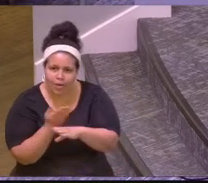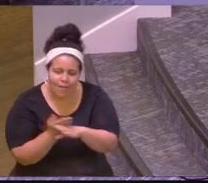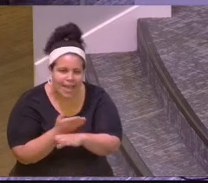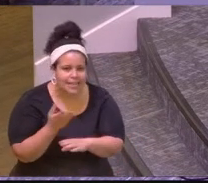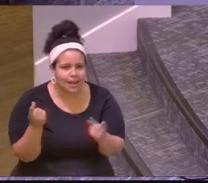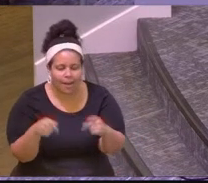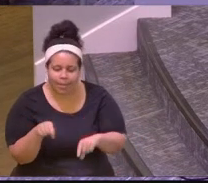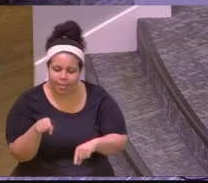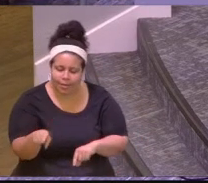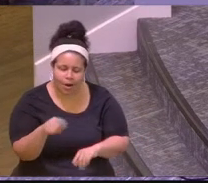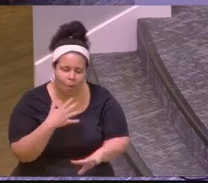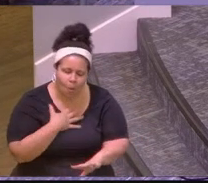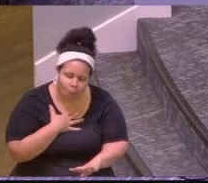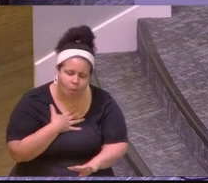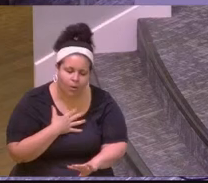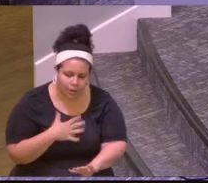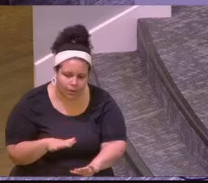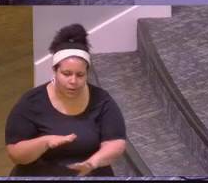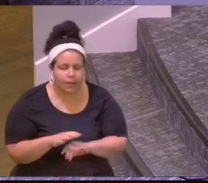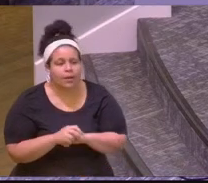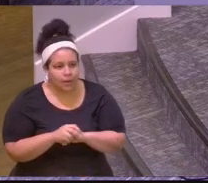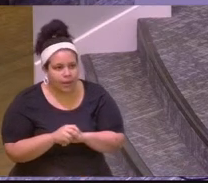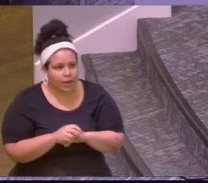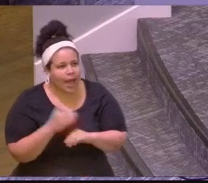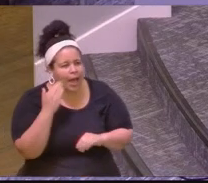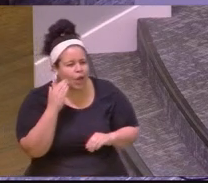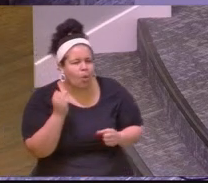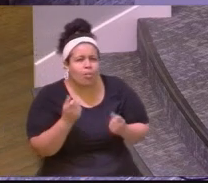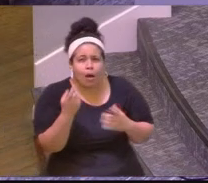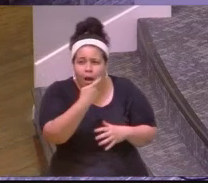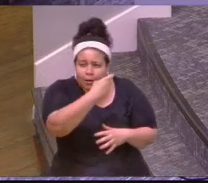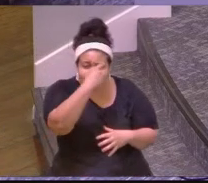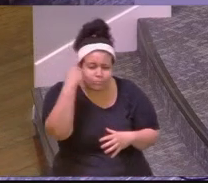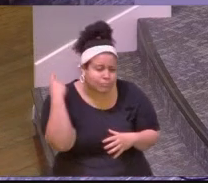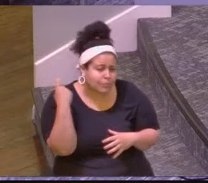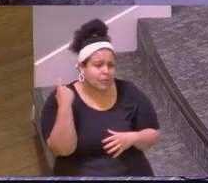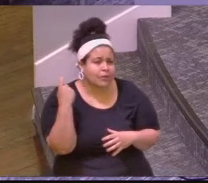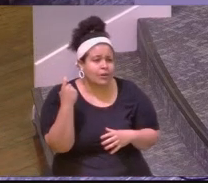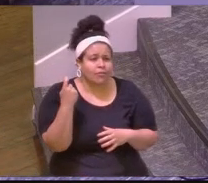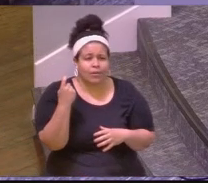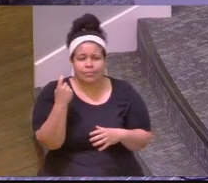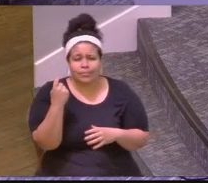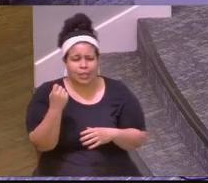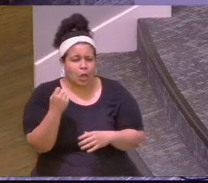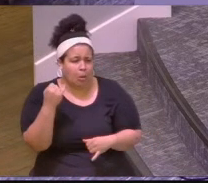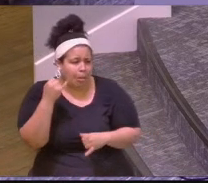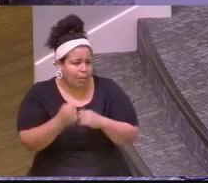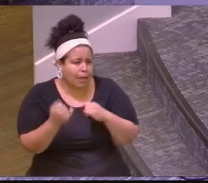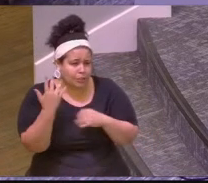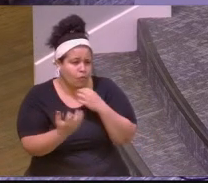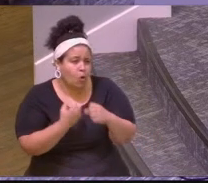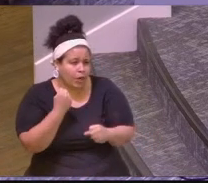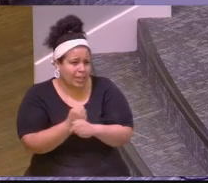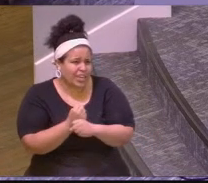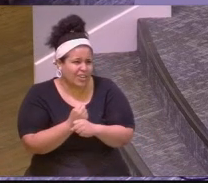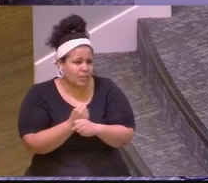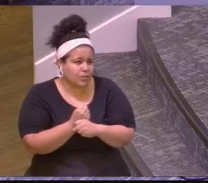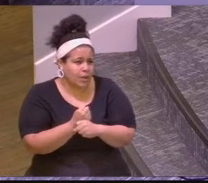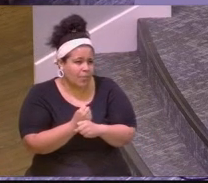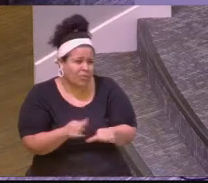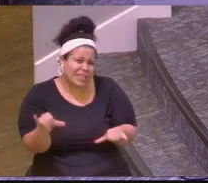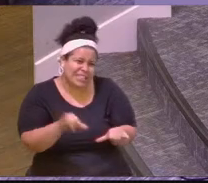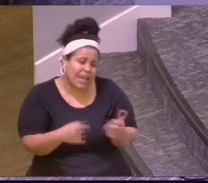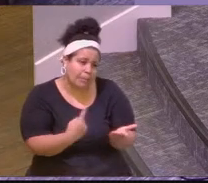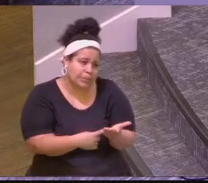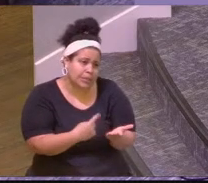positive things, and I know that we have a lot of scars in this community from the last 4 years of these discussions, but one of the positive things that I think